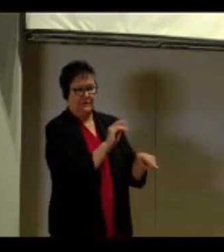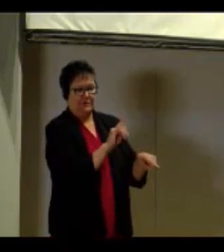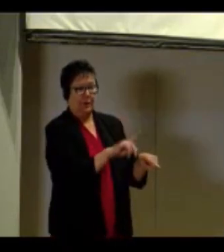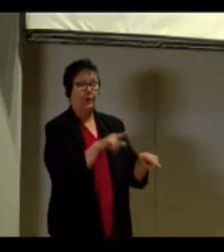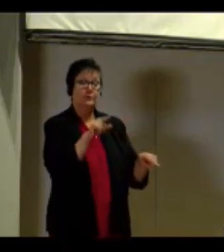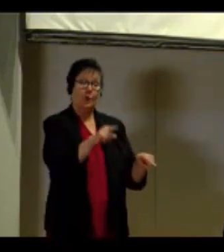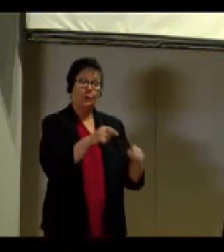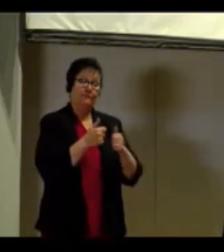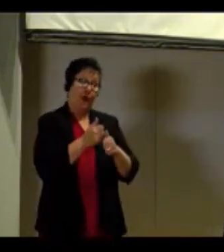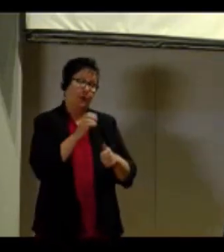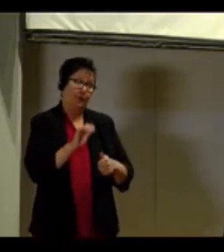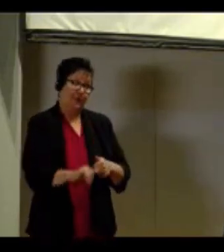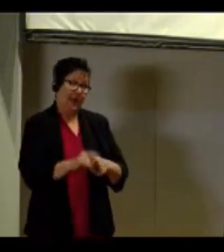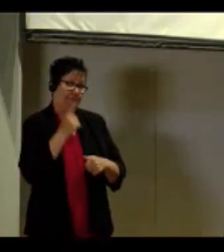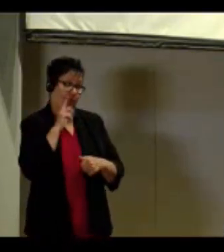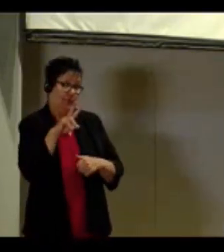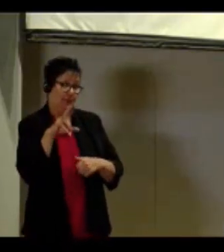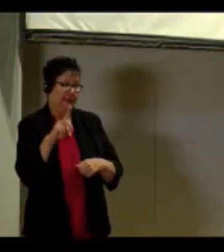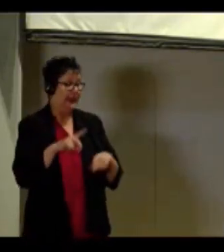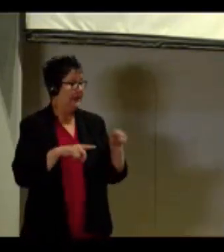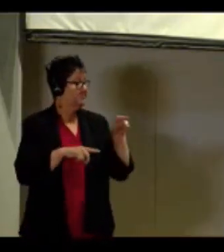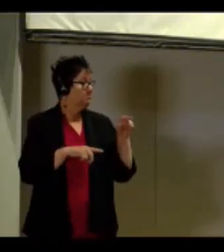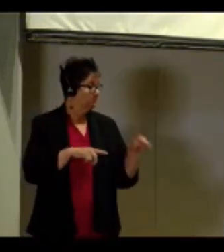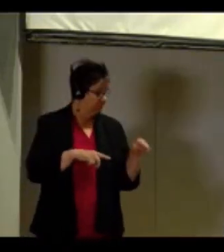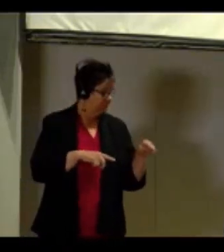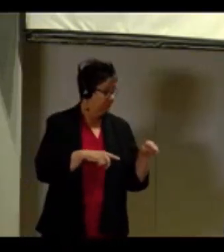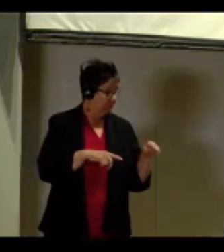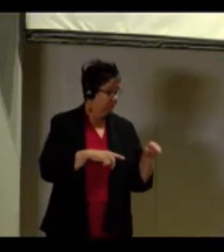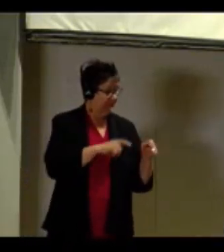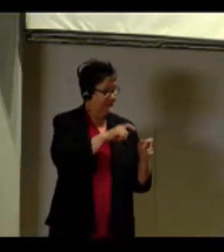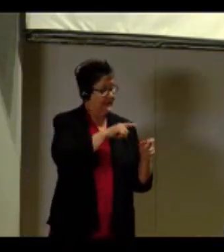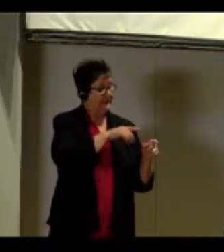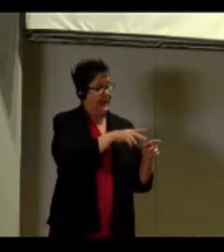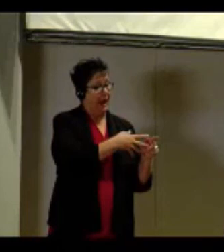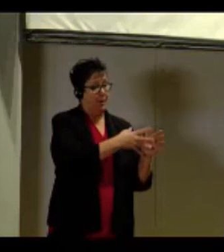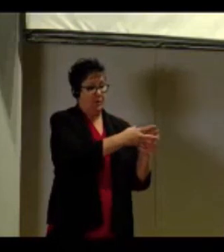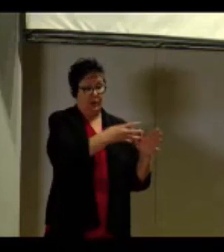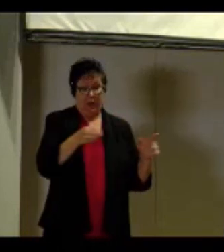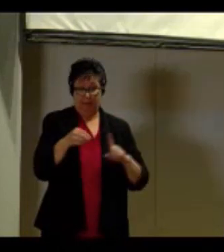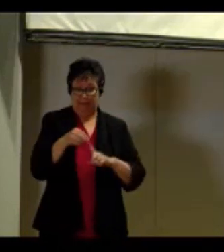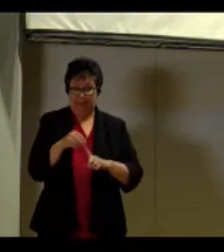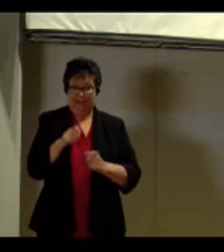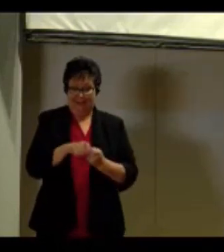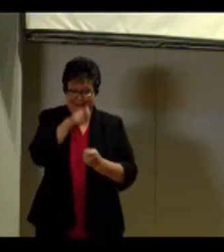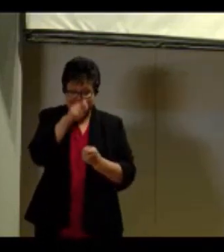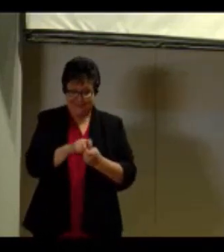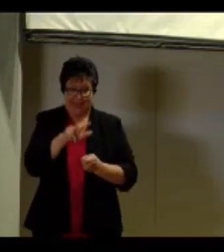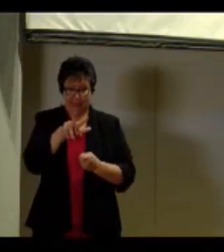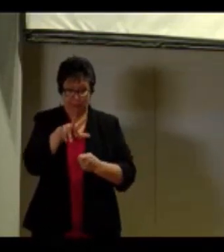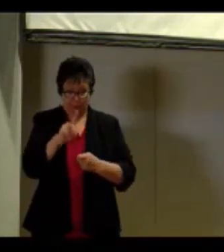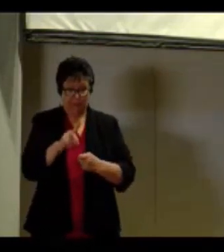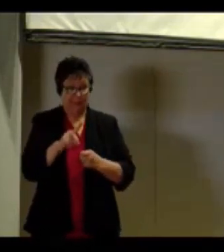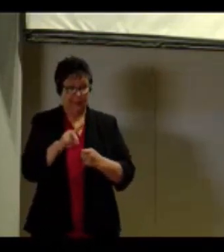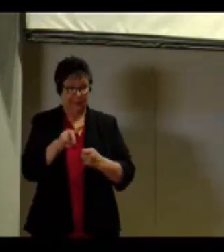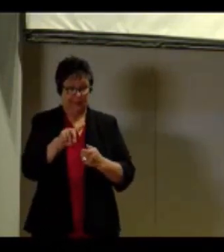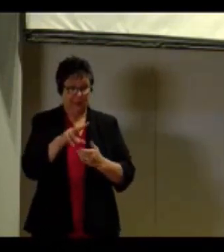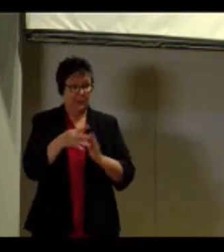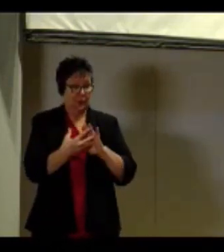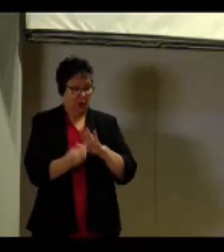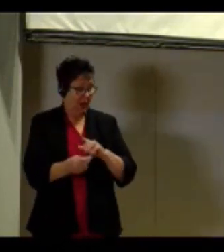you say that what I've got here is a exact 3D replica of a 3D